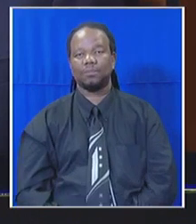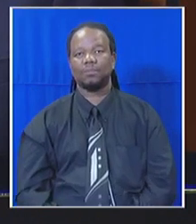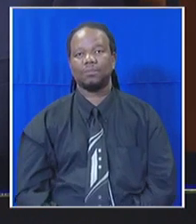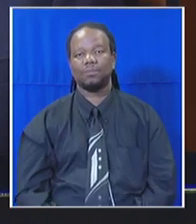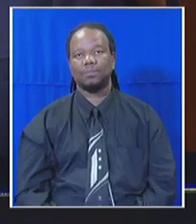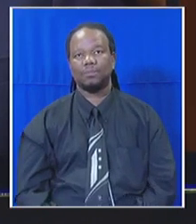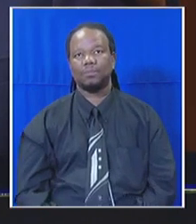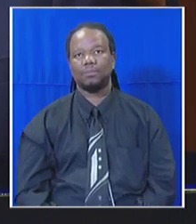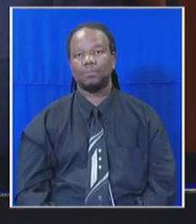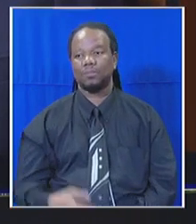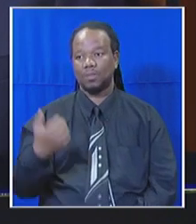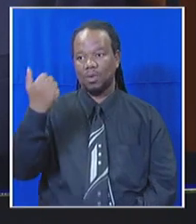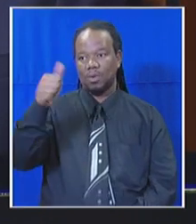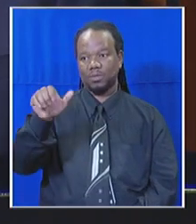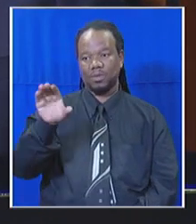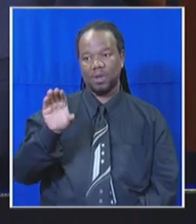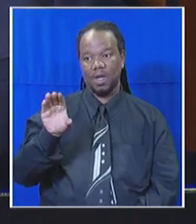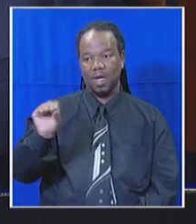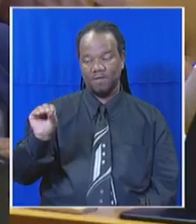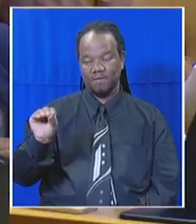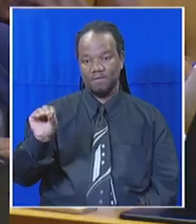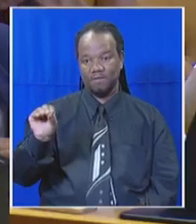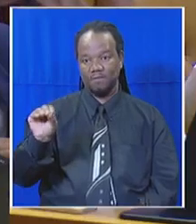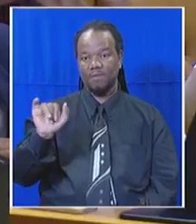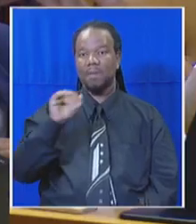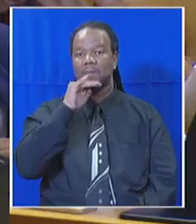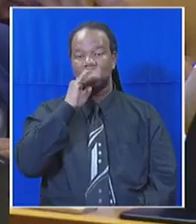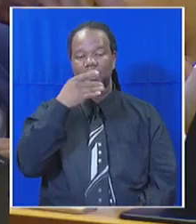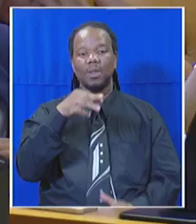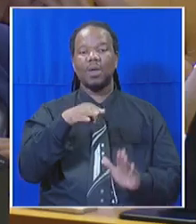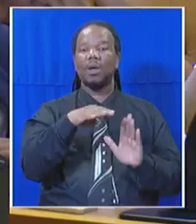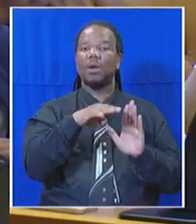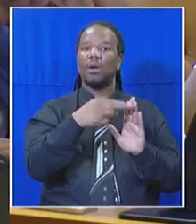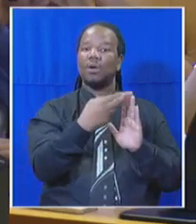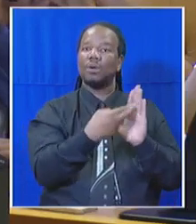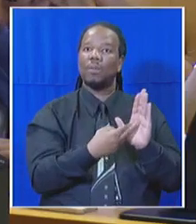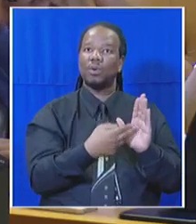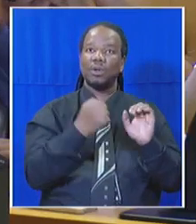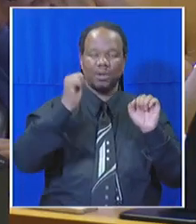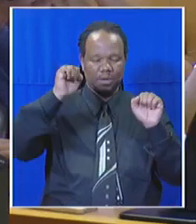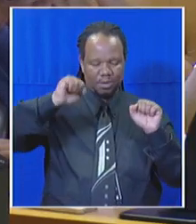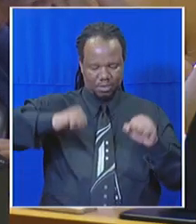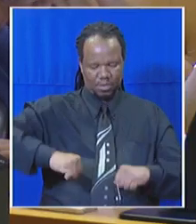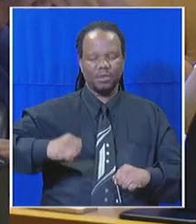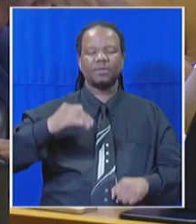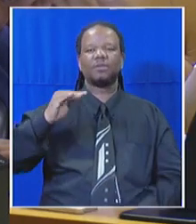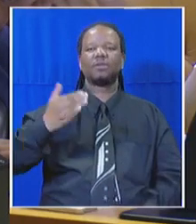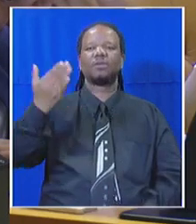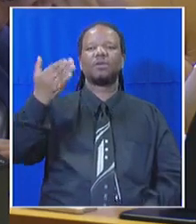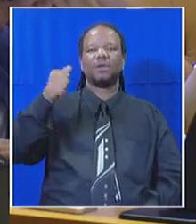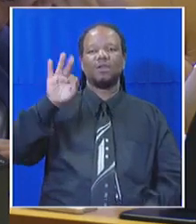are there any objections to the report being adopted? Yes, Deputy Speaker, and please note the objection of the